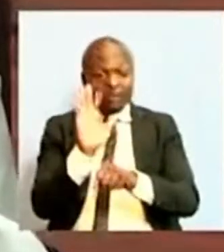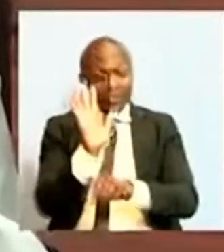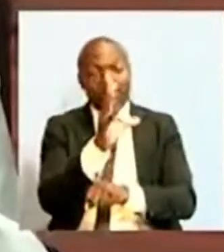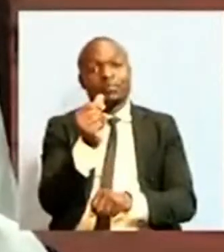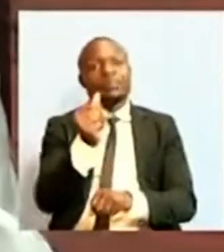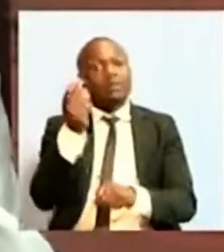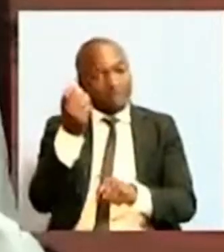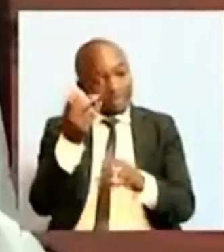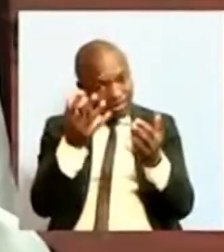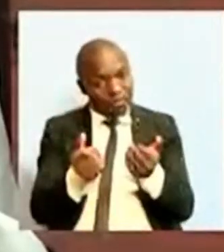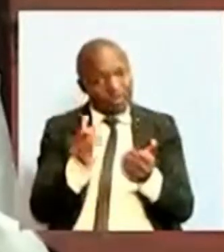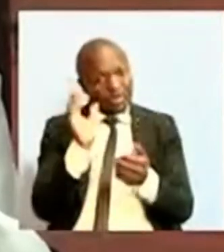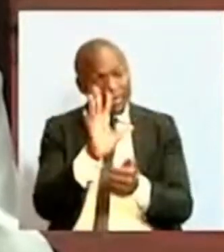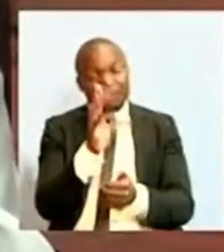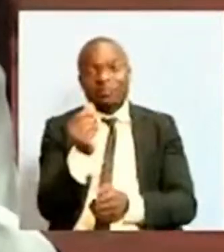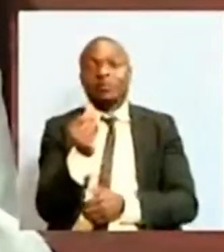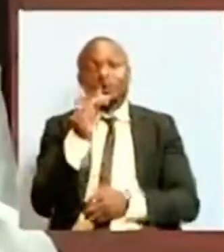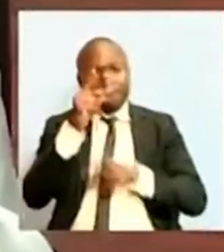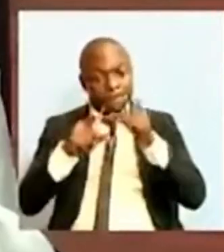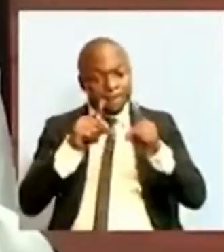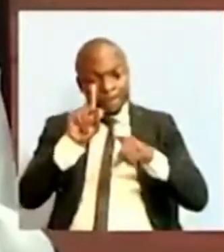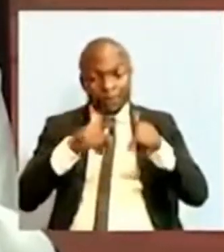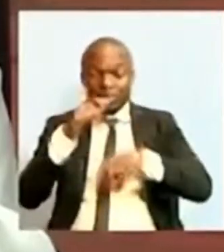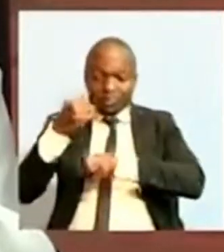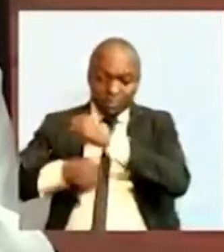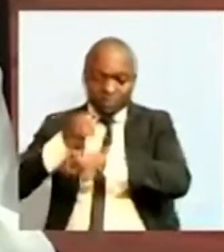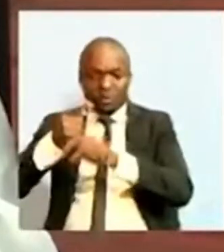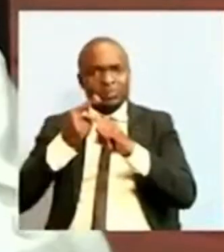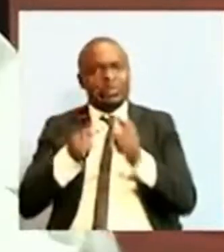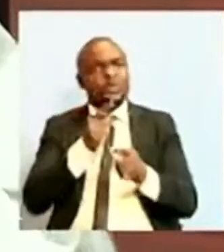the money, and people are suffering, and we are holding on to